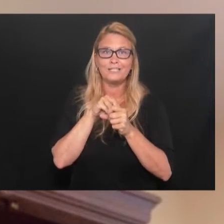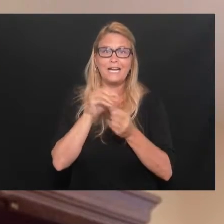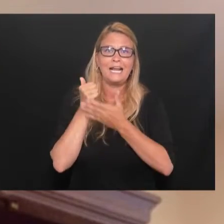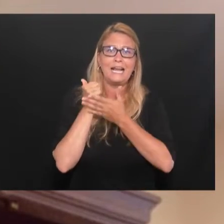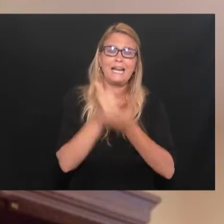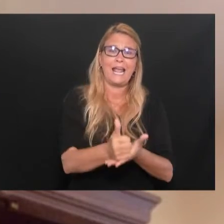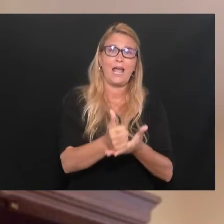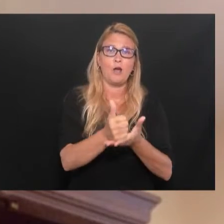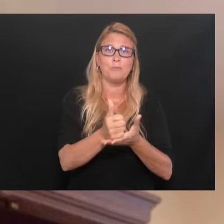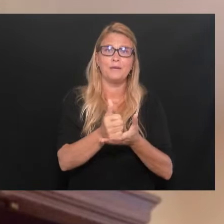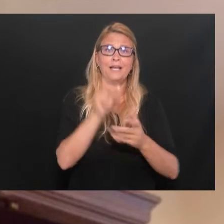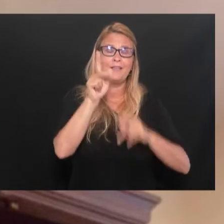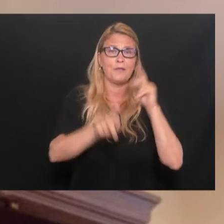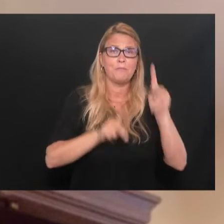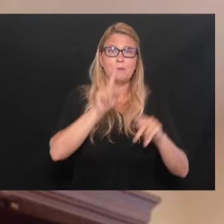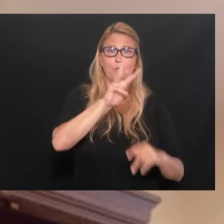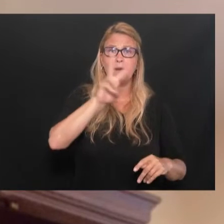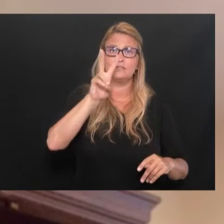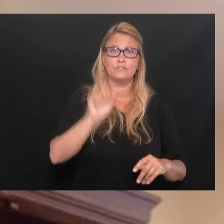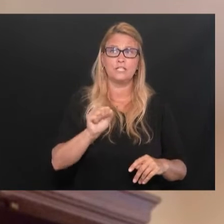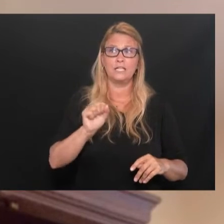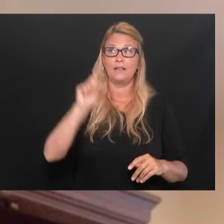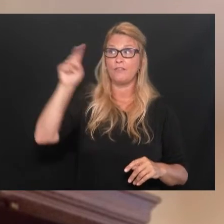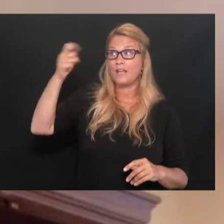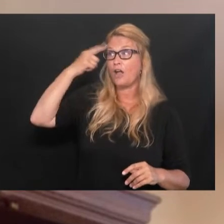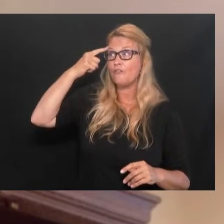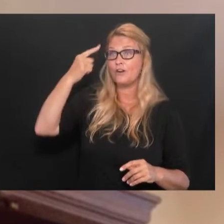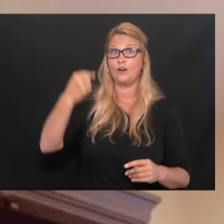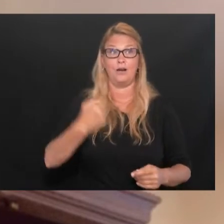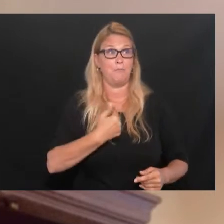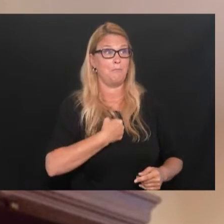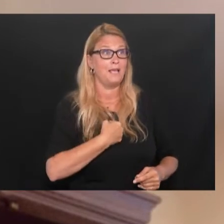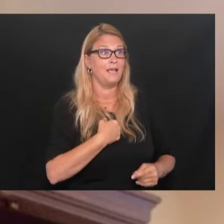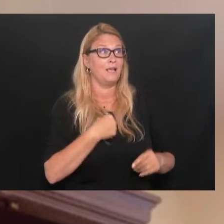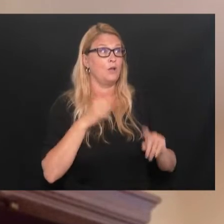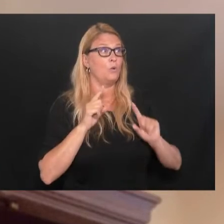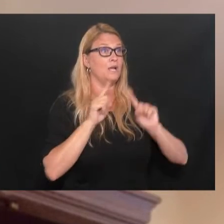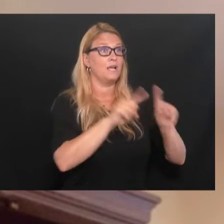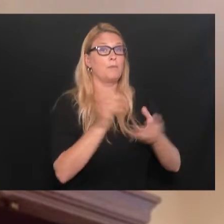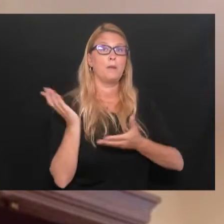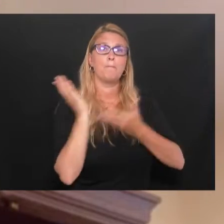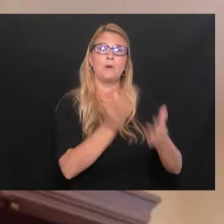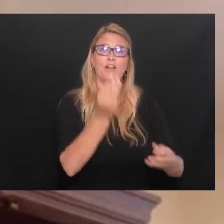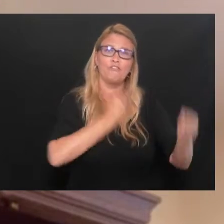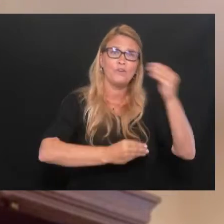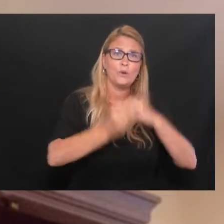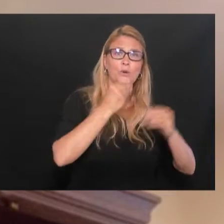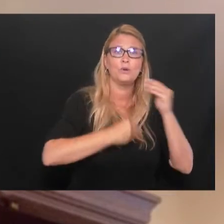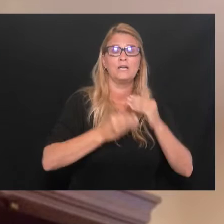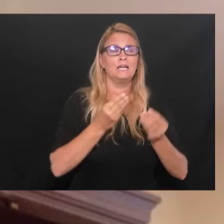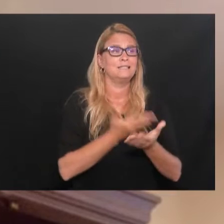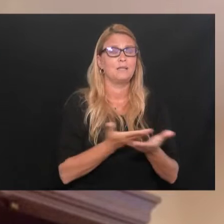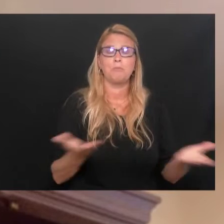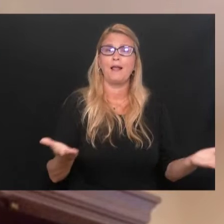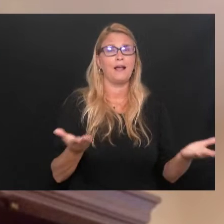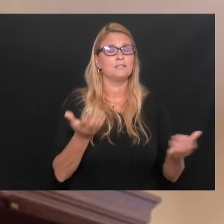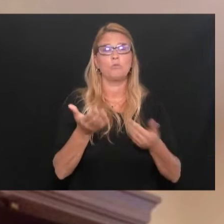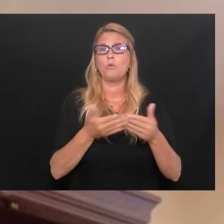that the governor and I and others saw who just came in with food or supplies or whatever it